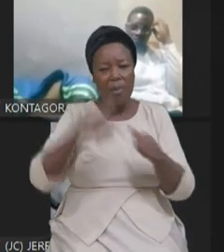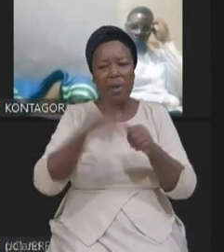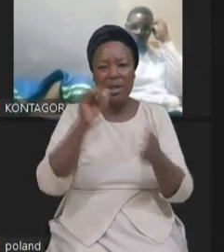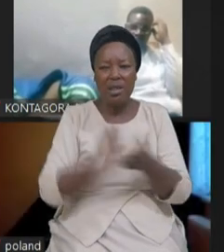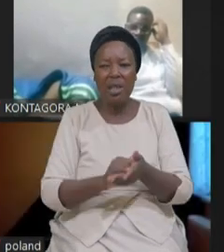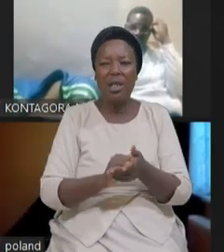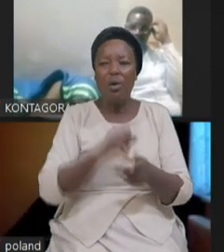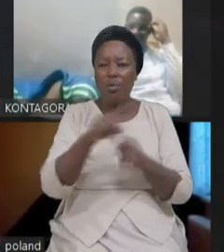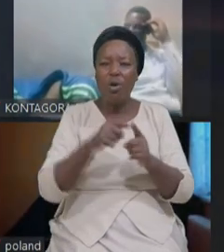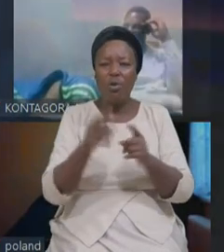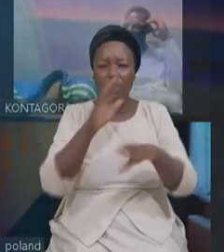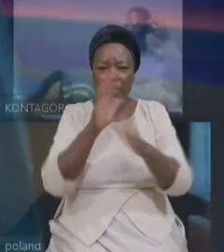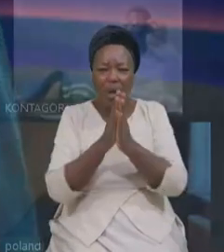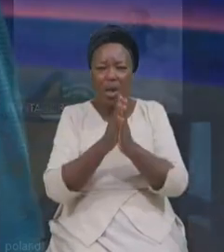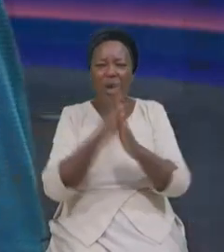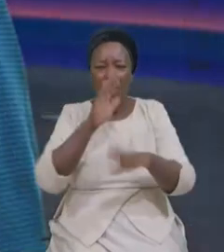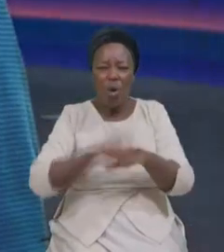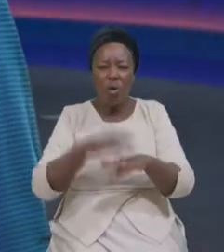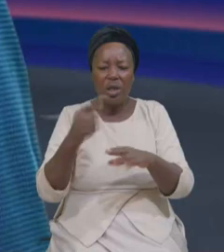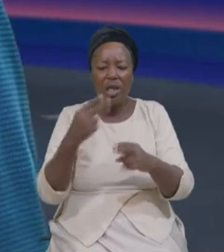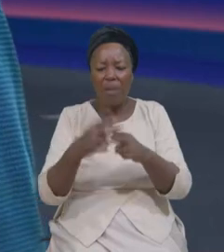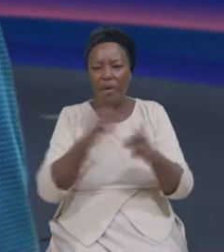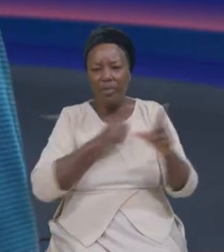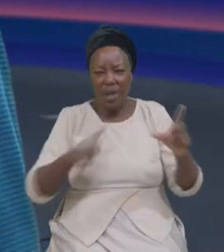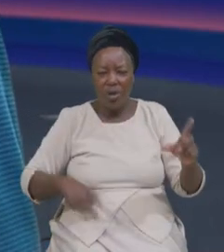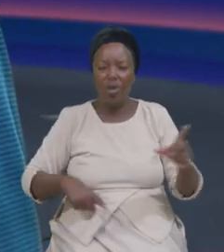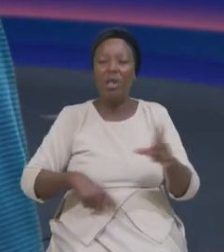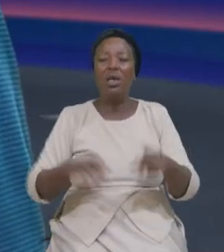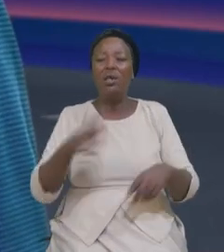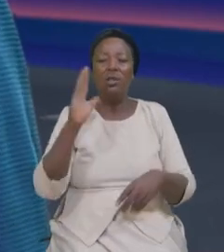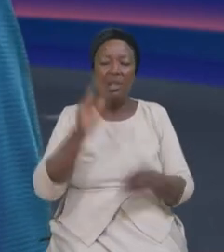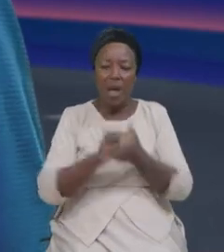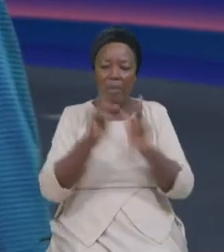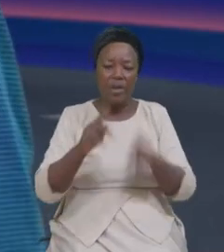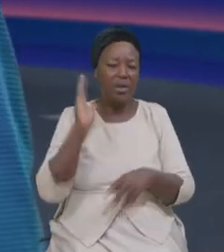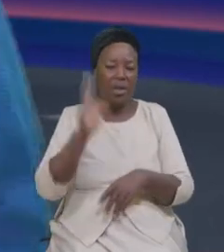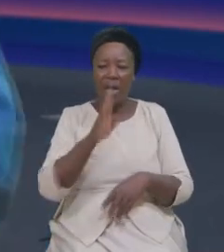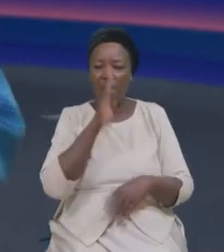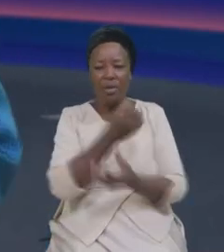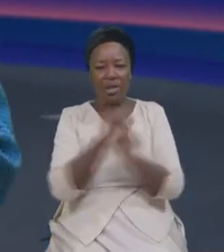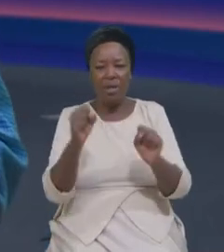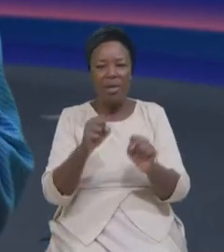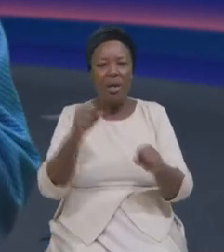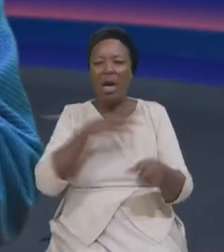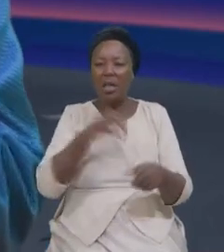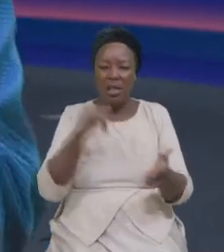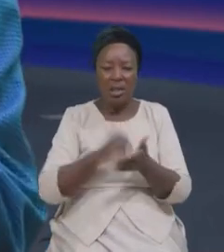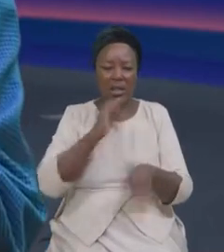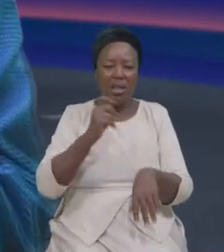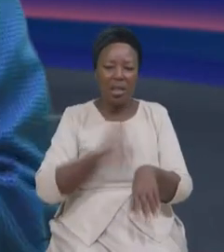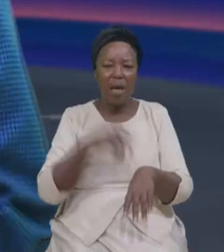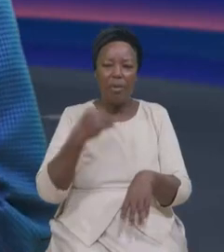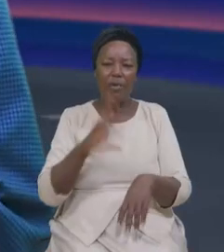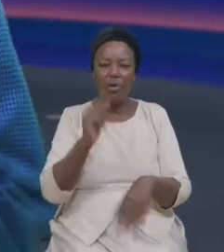This is your time, your moment of salvation, your moment of forgiveness, your moment of freedom, your moment of